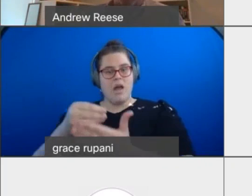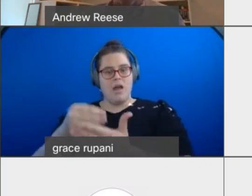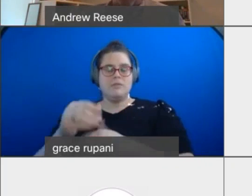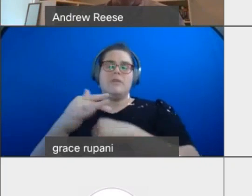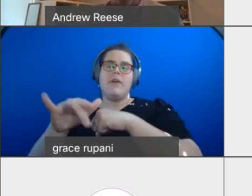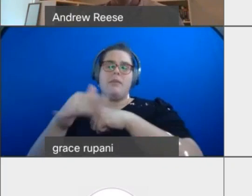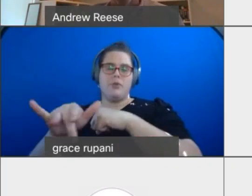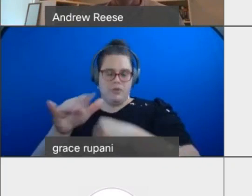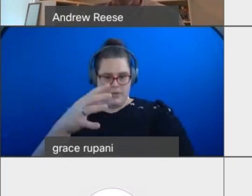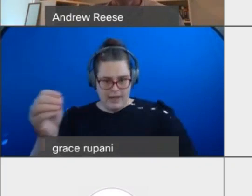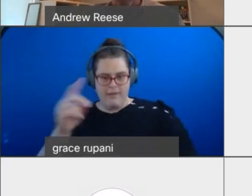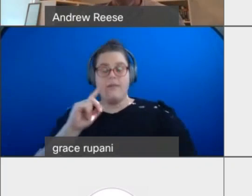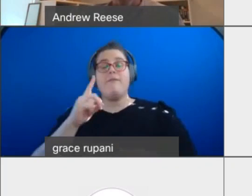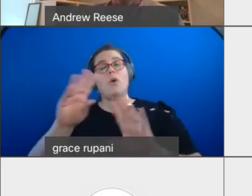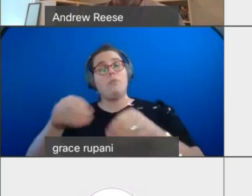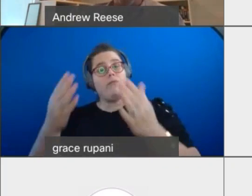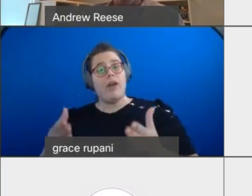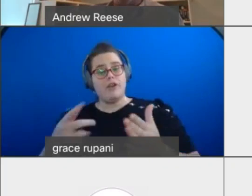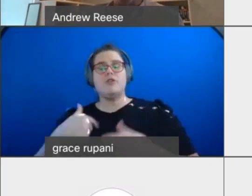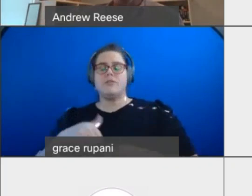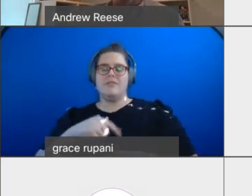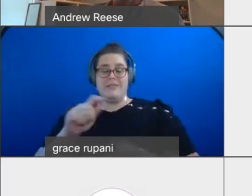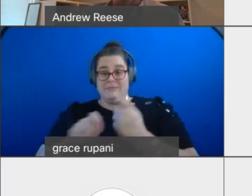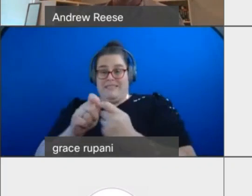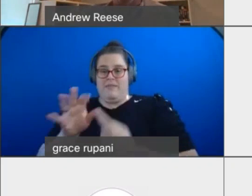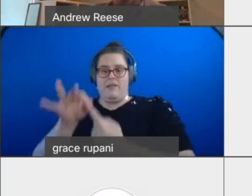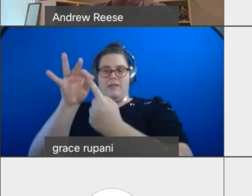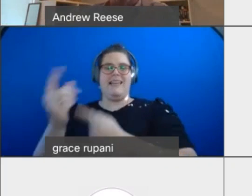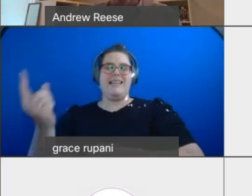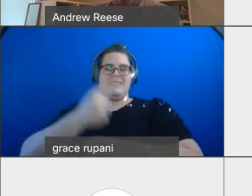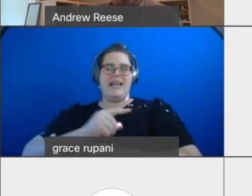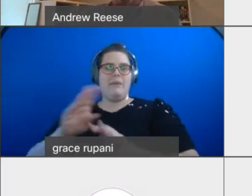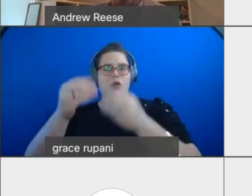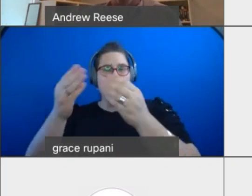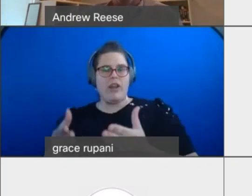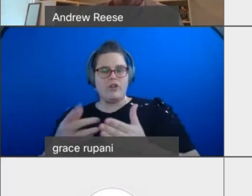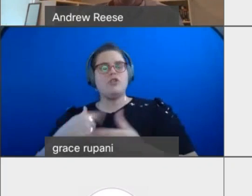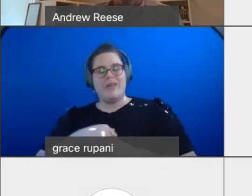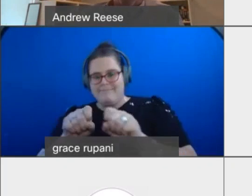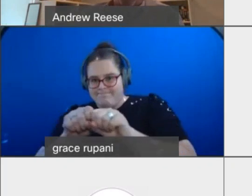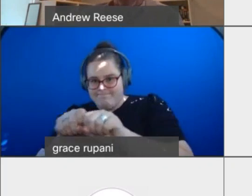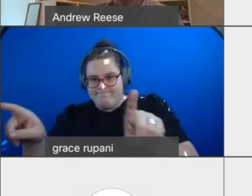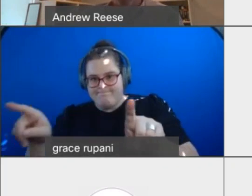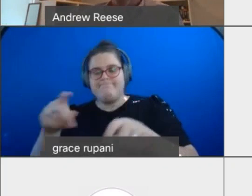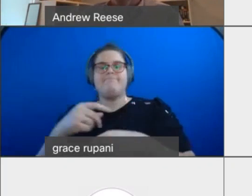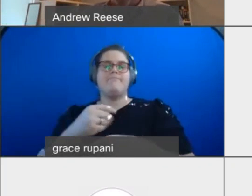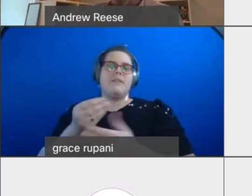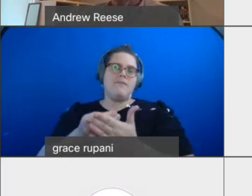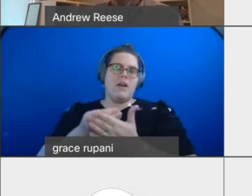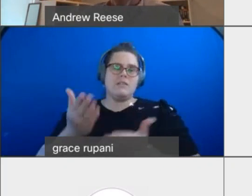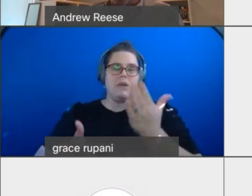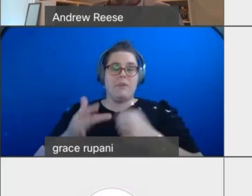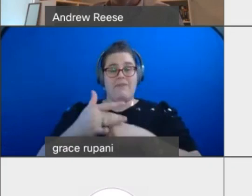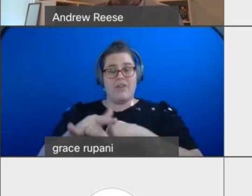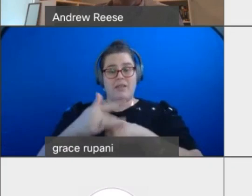providers, particularly for our day providers, so that they could look into funds that might be available there to support them. That